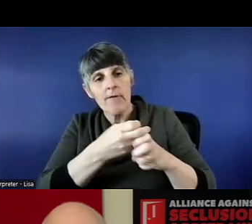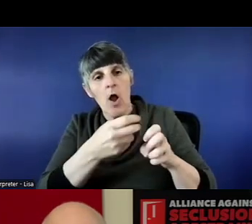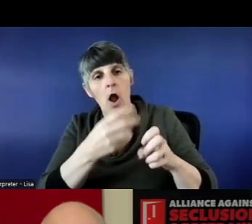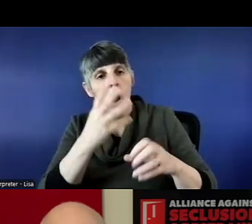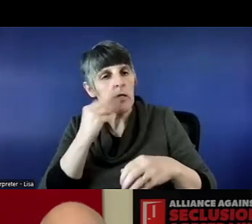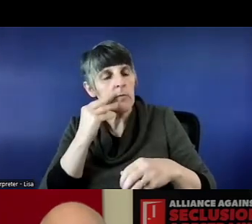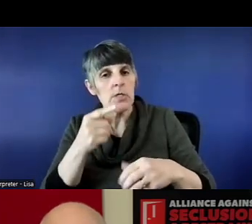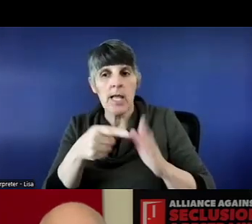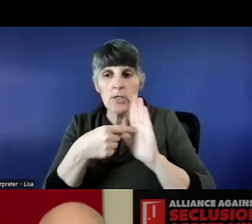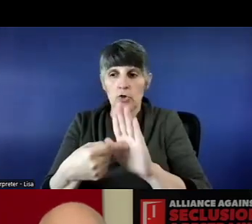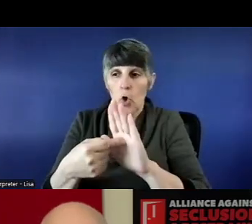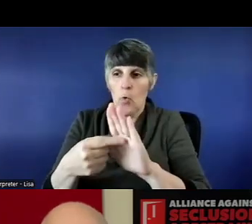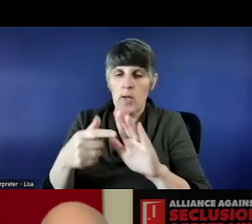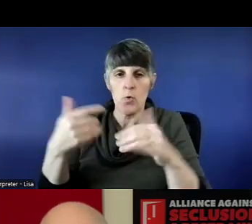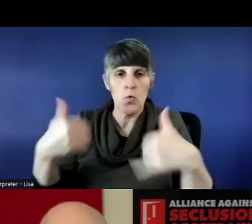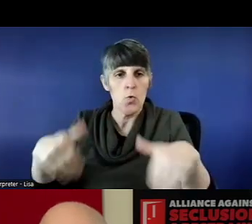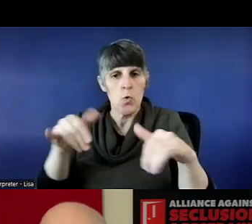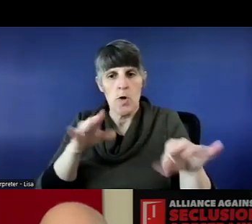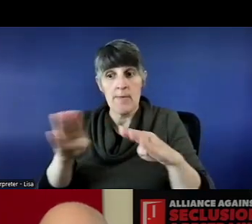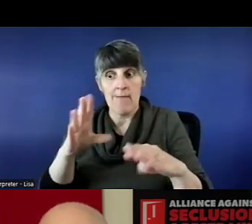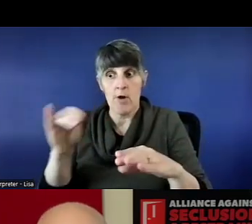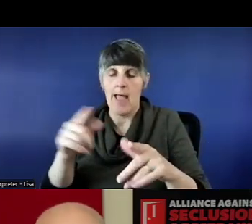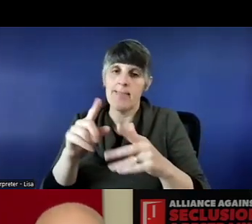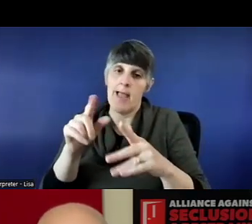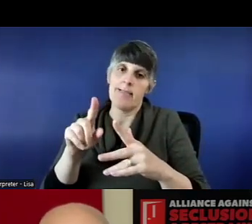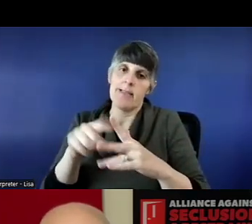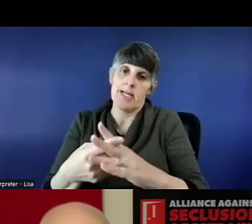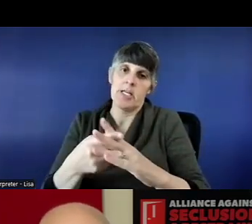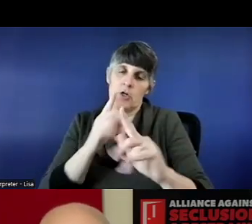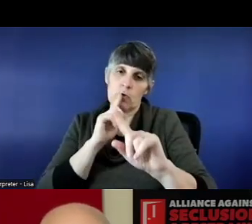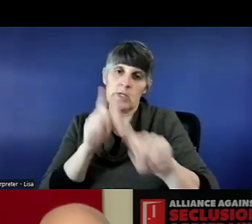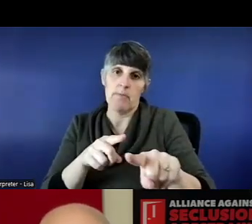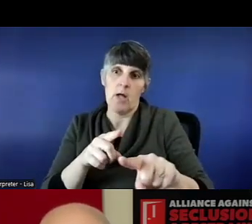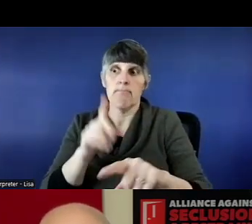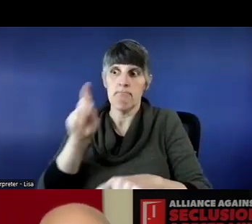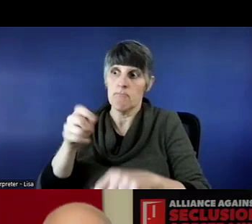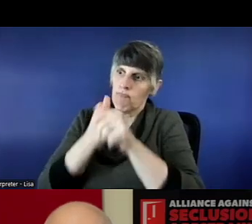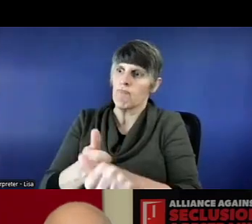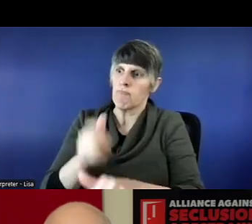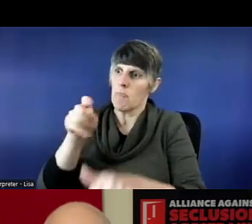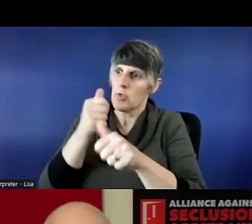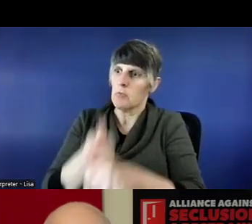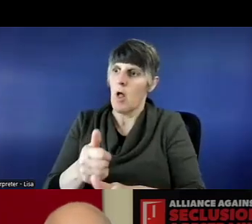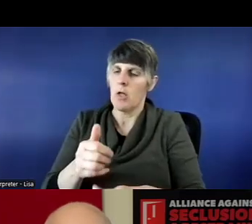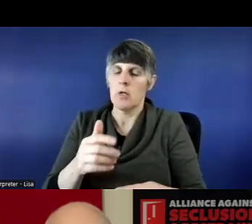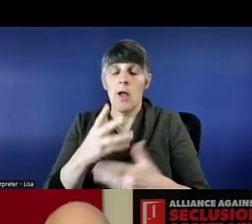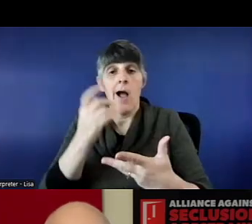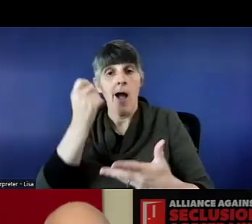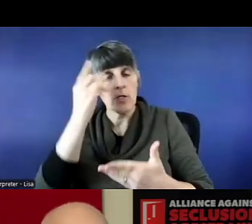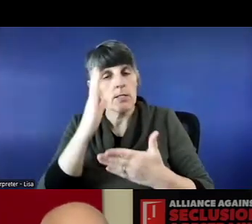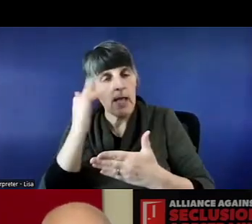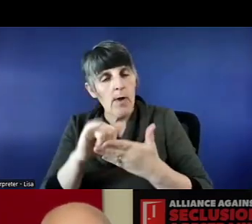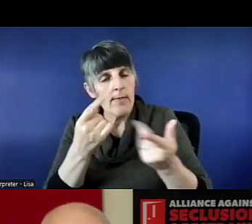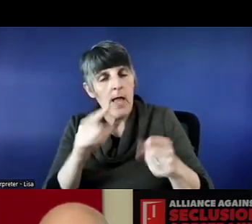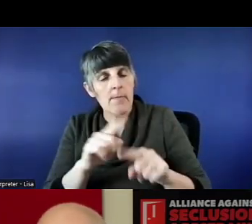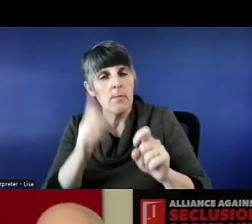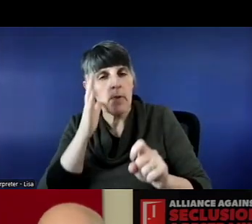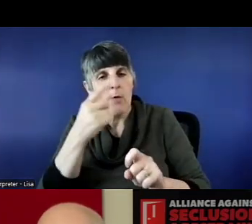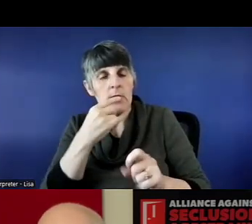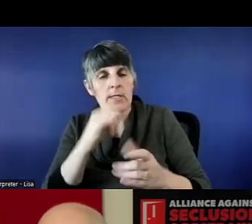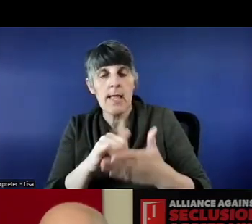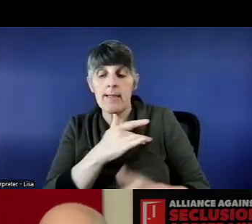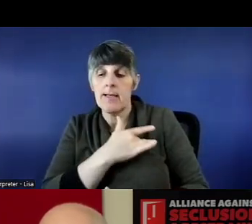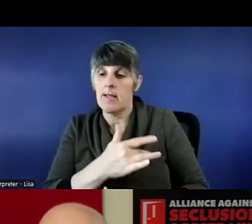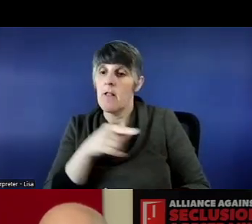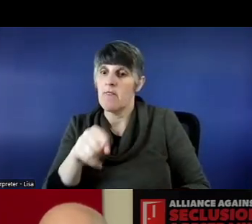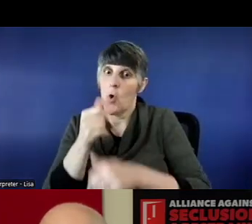behavior, and the initial approach is very often focused on compliance. Now, I understand why that happens, but what I will say is that very often